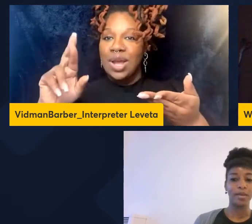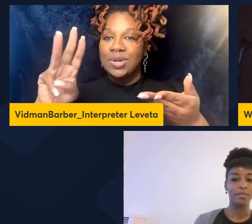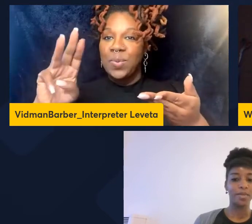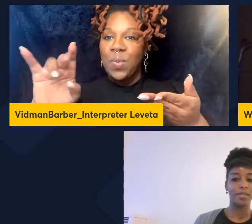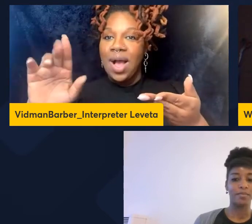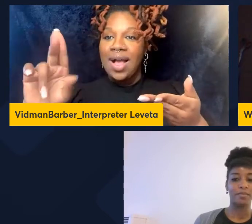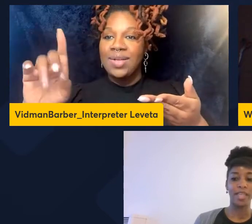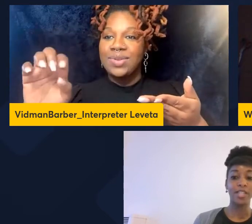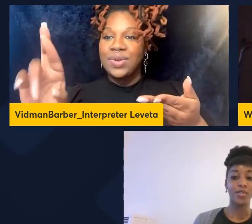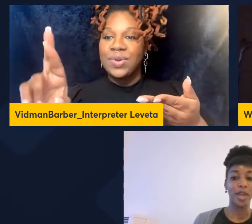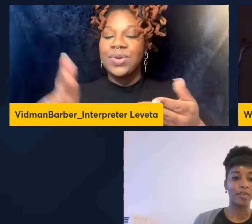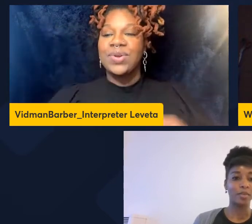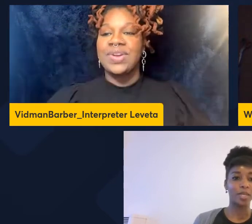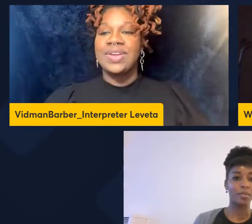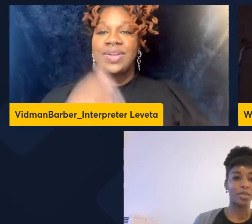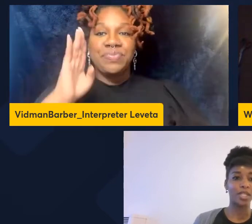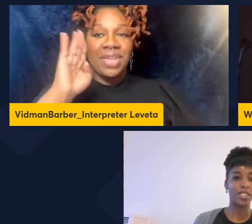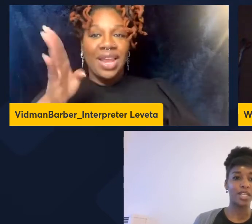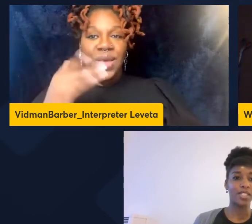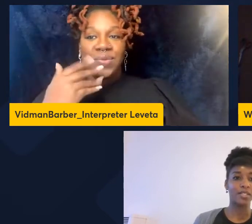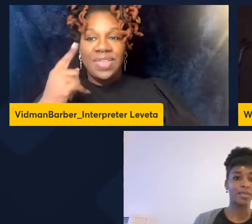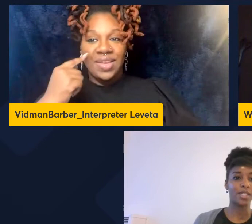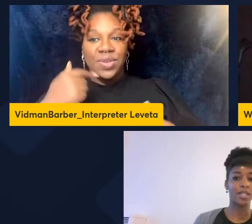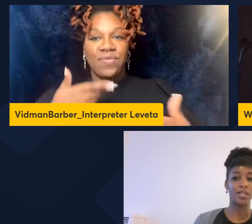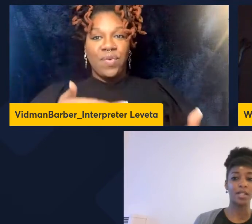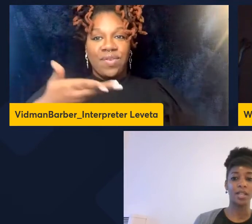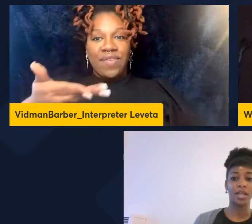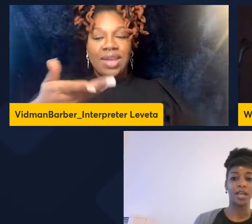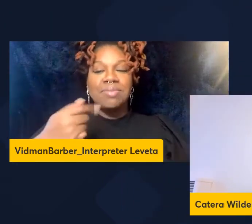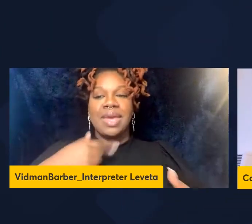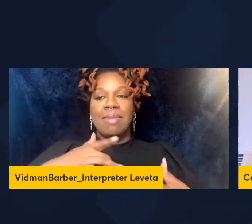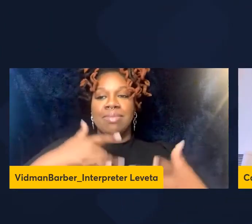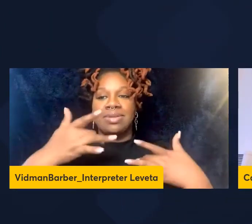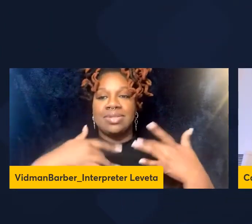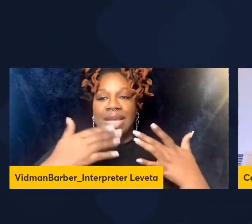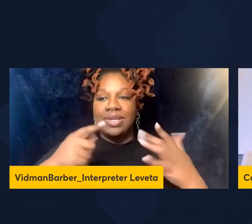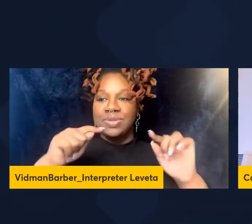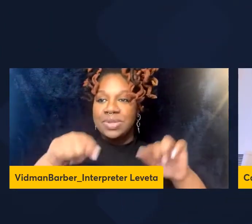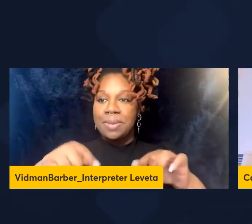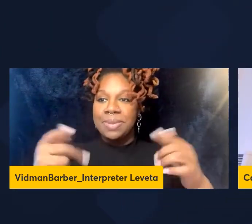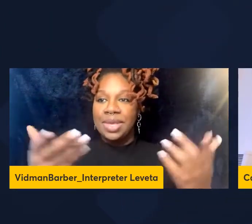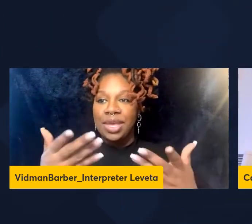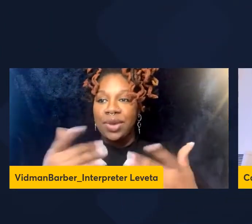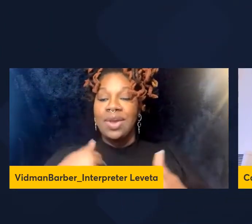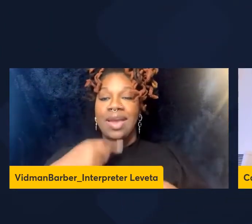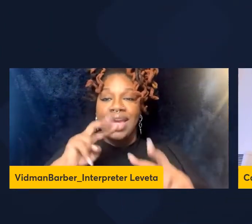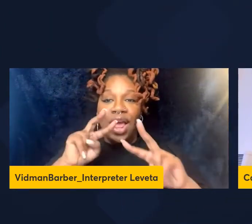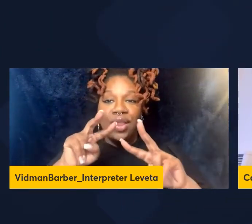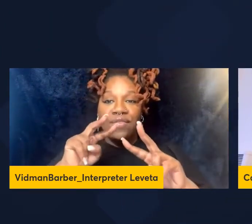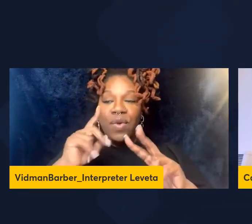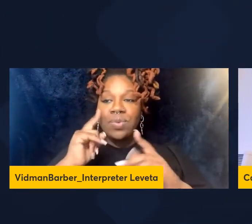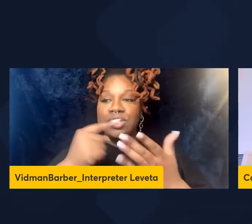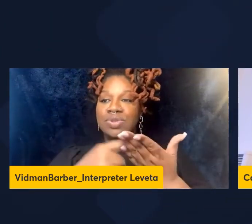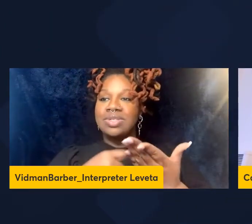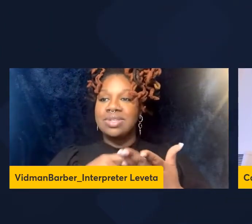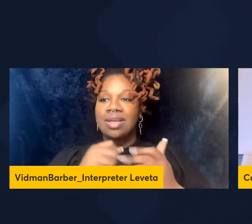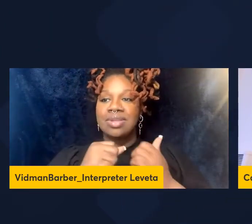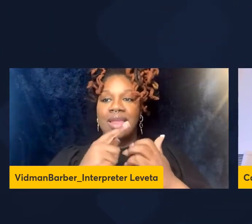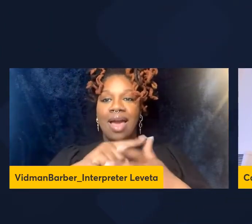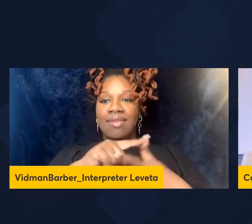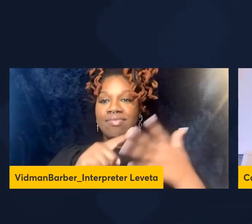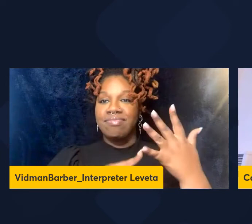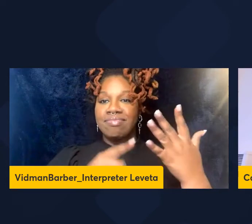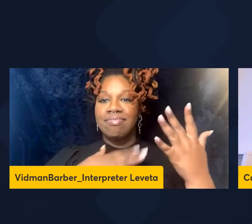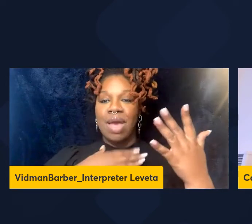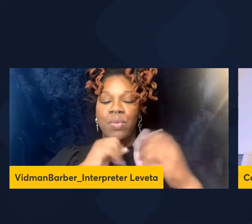Hello, thank you for having me. I'm really excited to be here. And I'm looking forward to discussing a lot of the work that I've